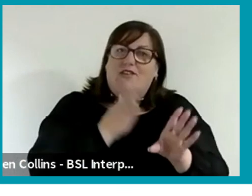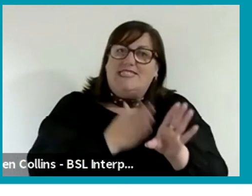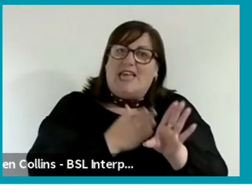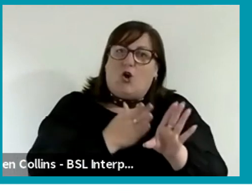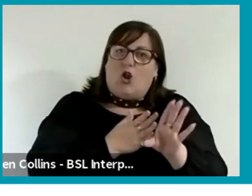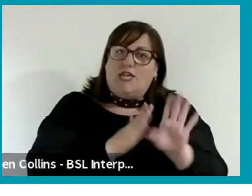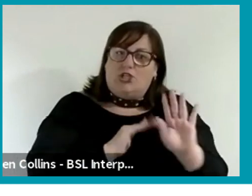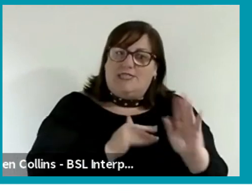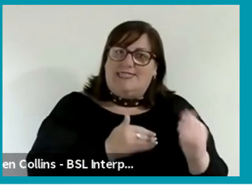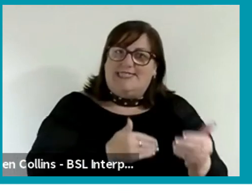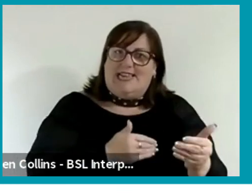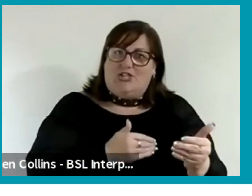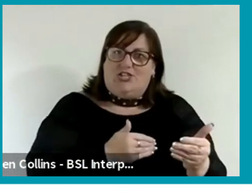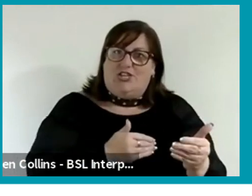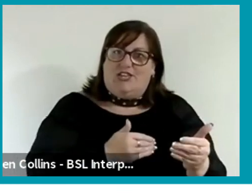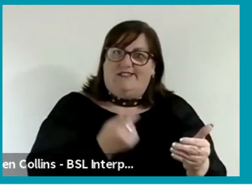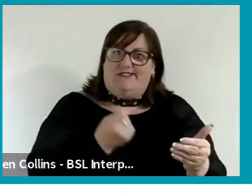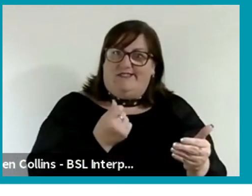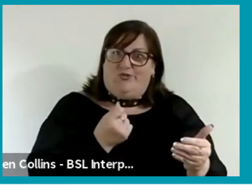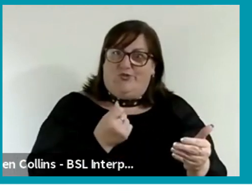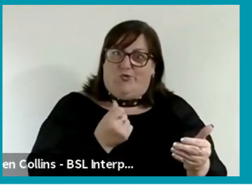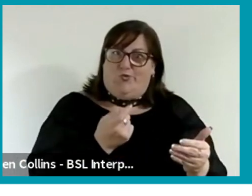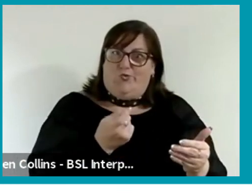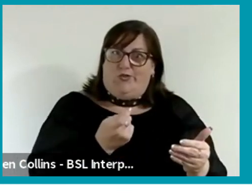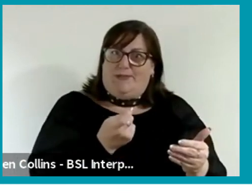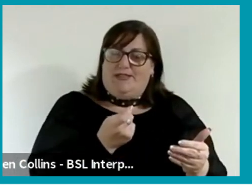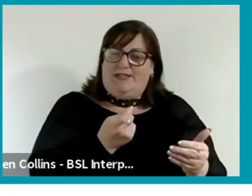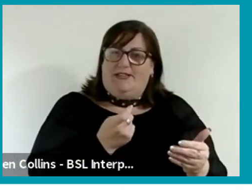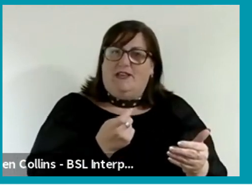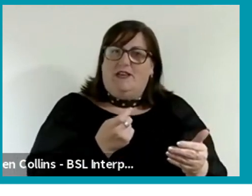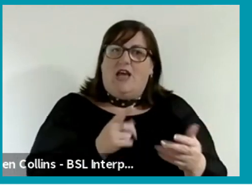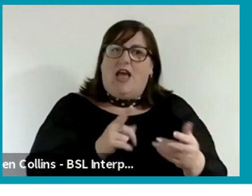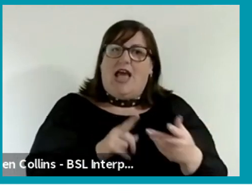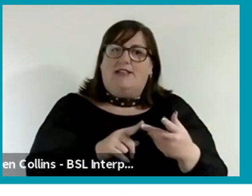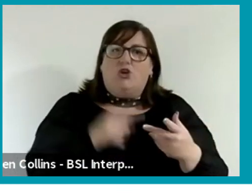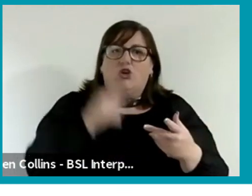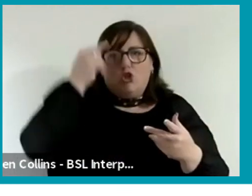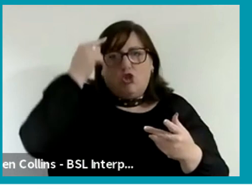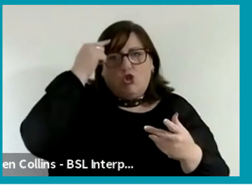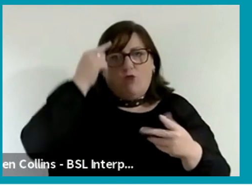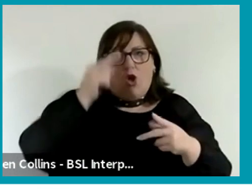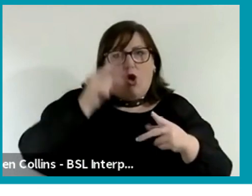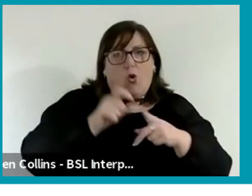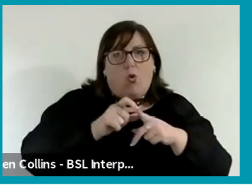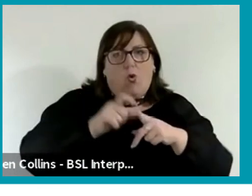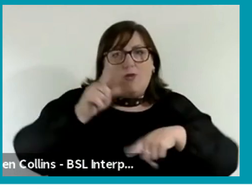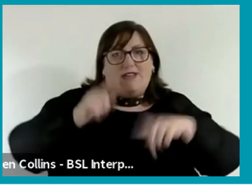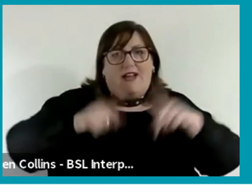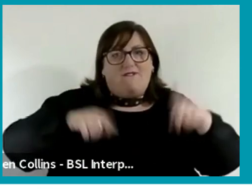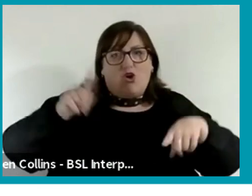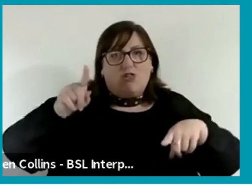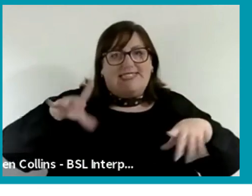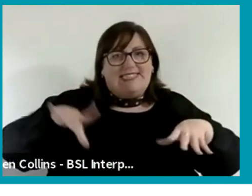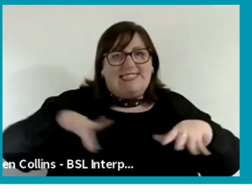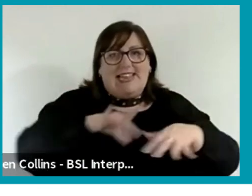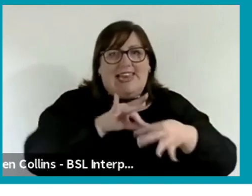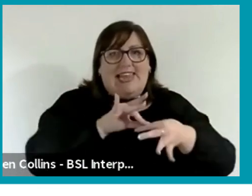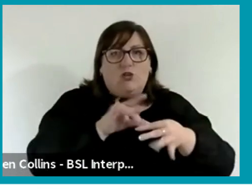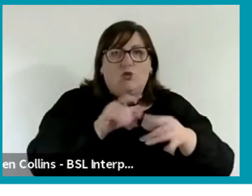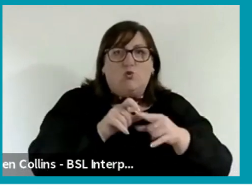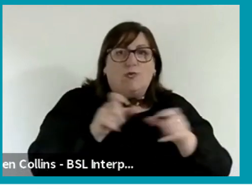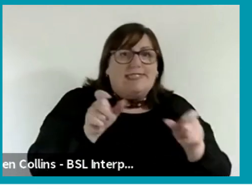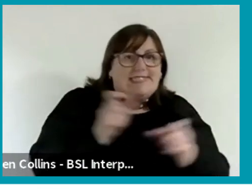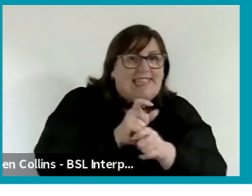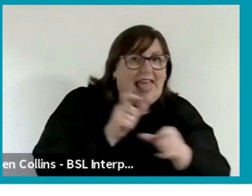and we'll also be looking at a little bit of neurodiversity in terms of dyslexia in the coming weeks. So if you get a chance, please check out the Hive,